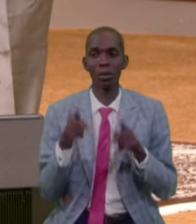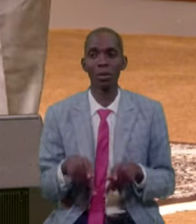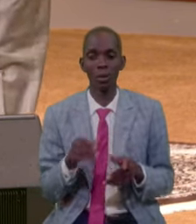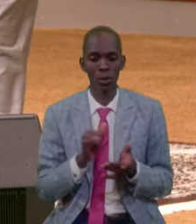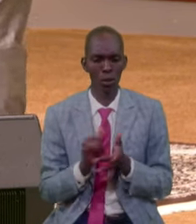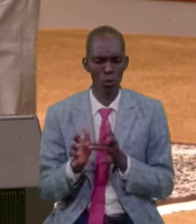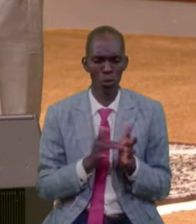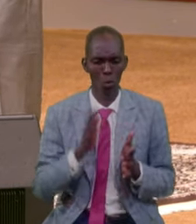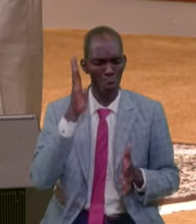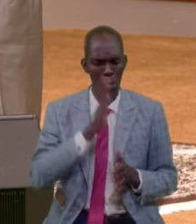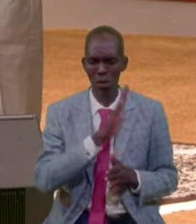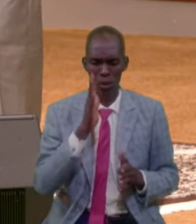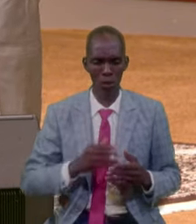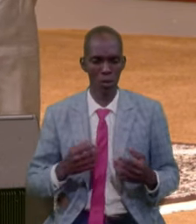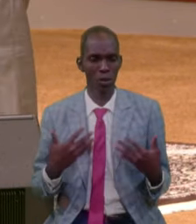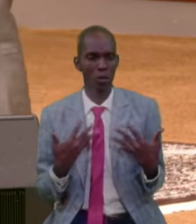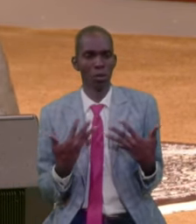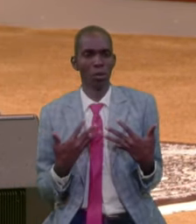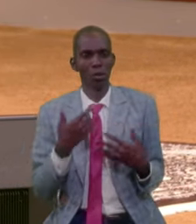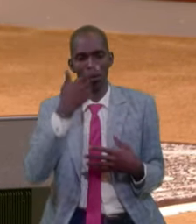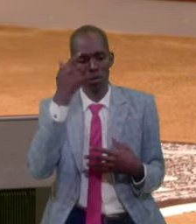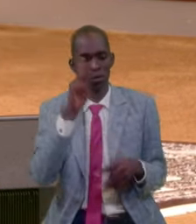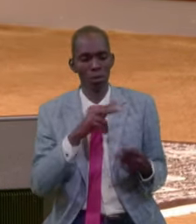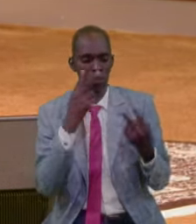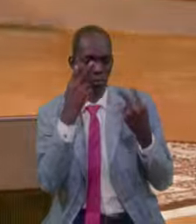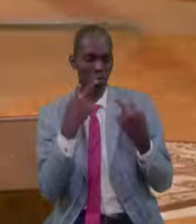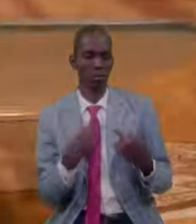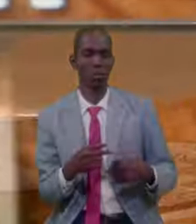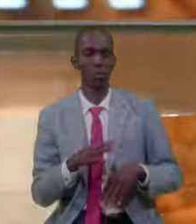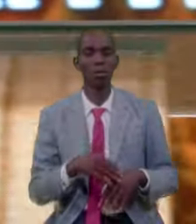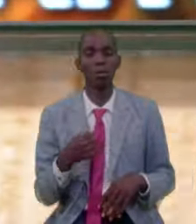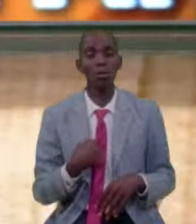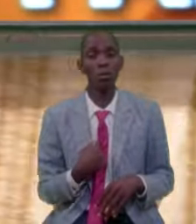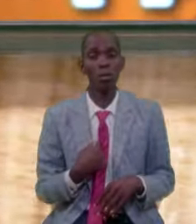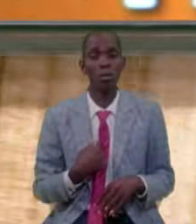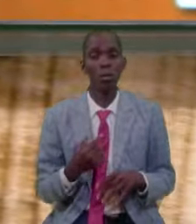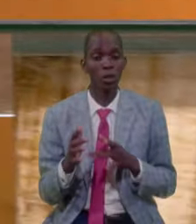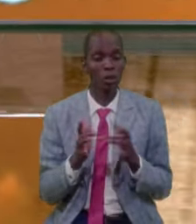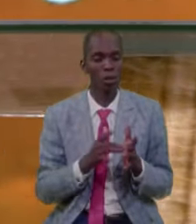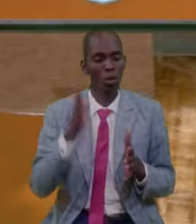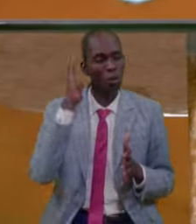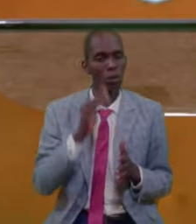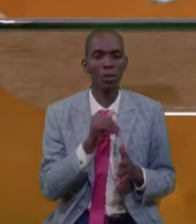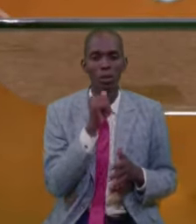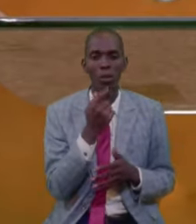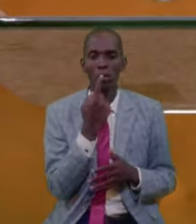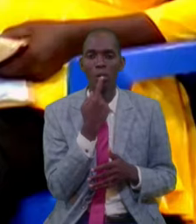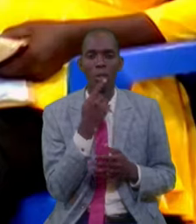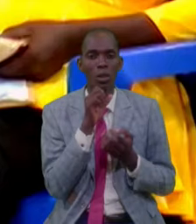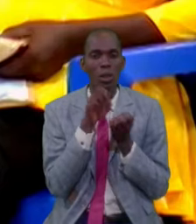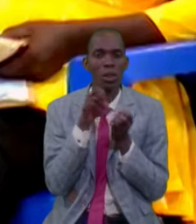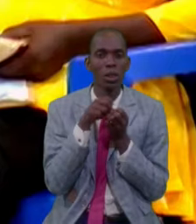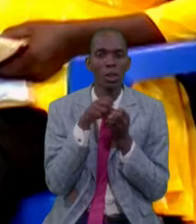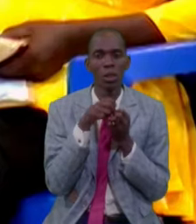back because they derided him. His mouth will not be muscled